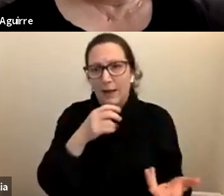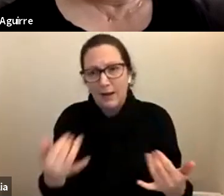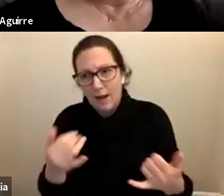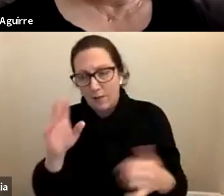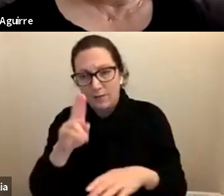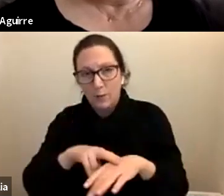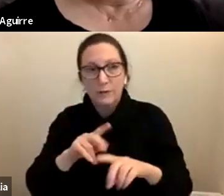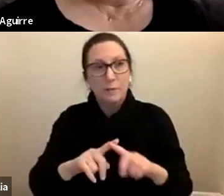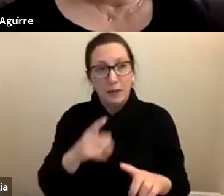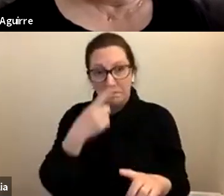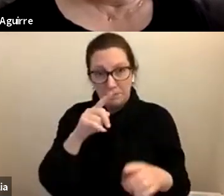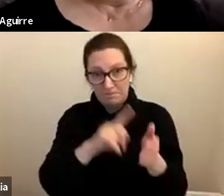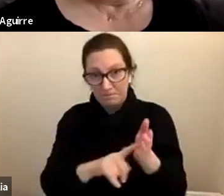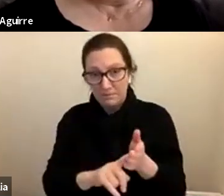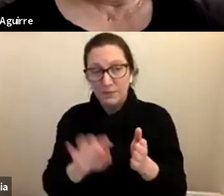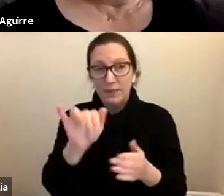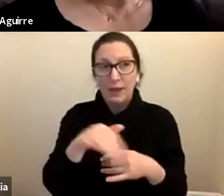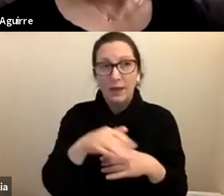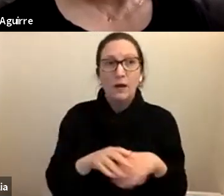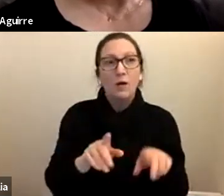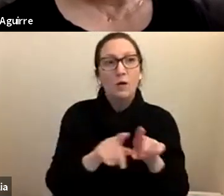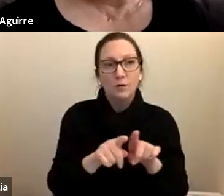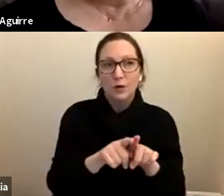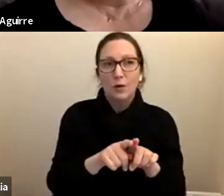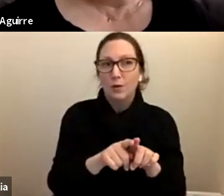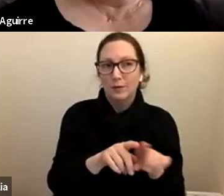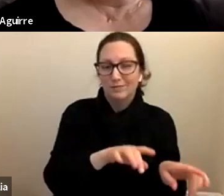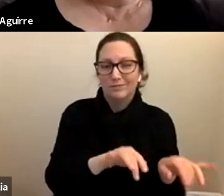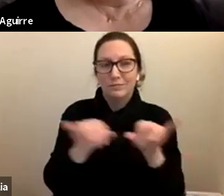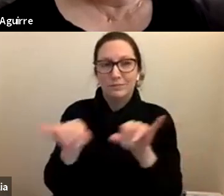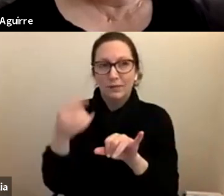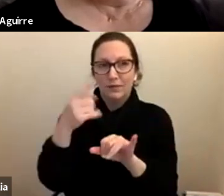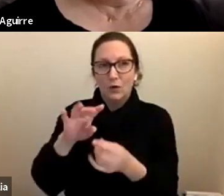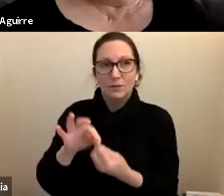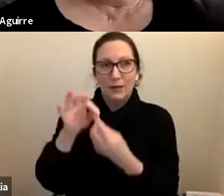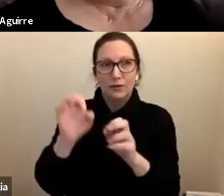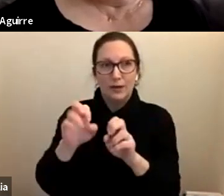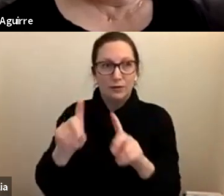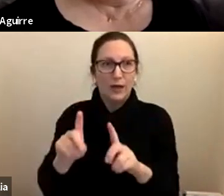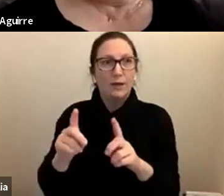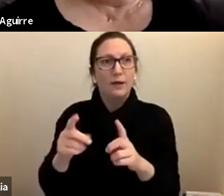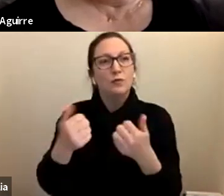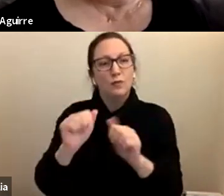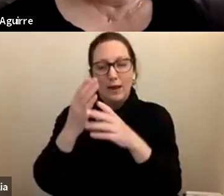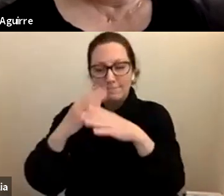Yeah. And same with the special ed. Yes, if we could disaggregate by disability